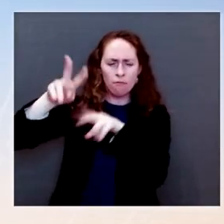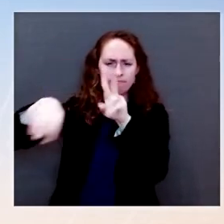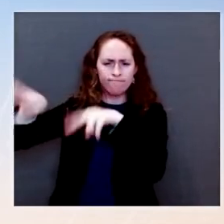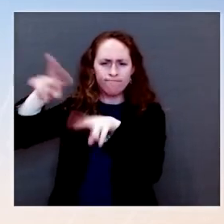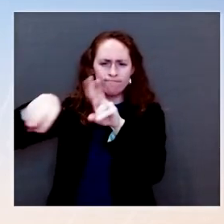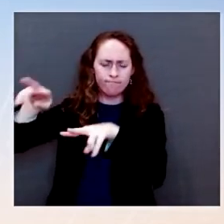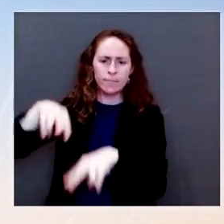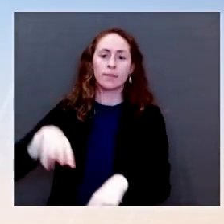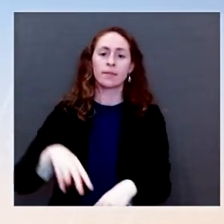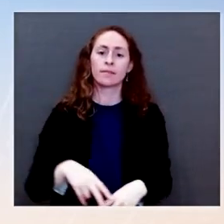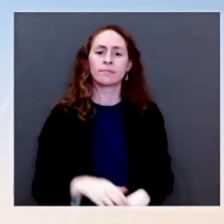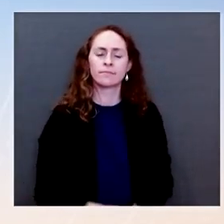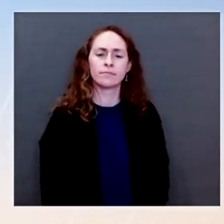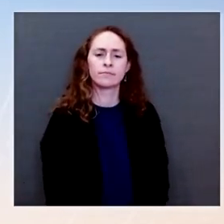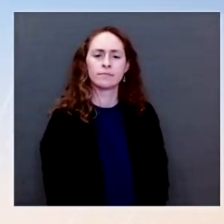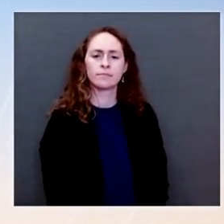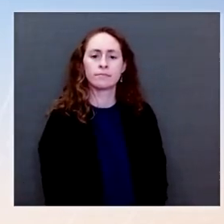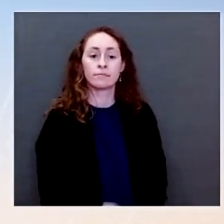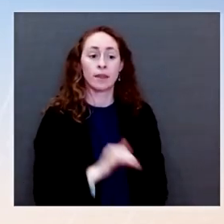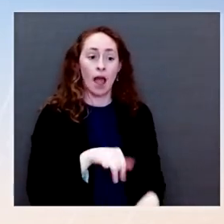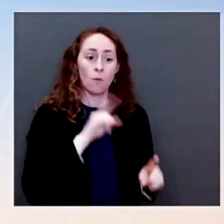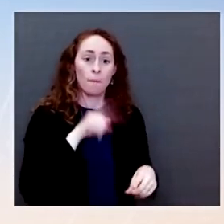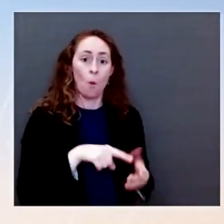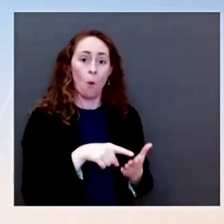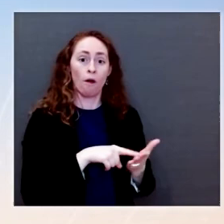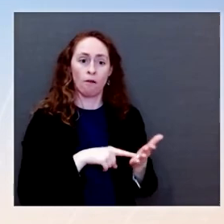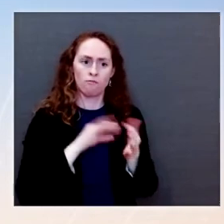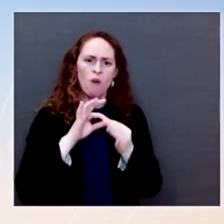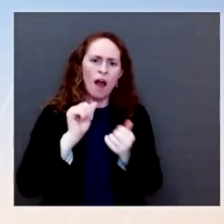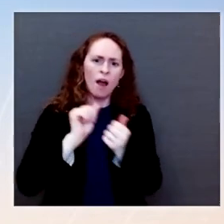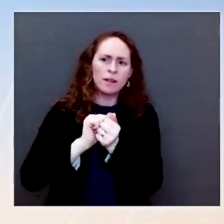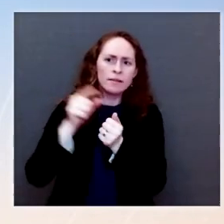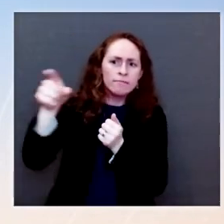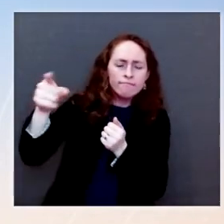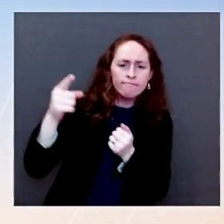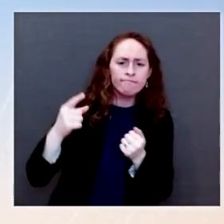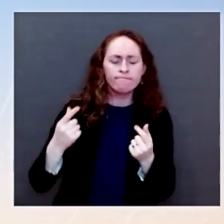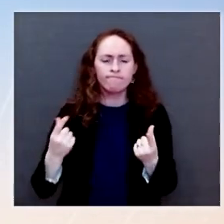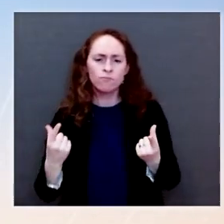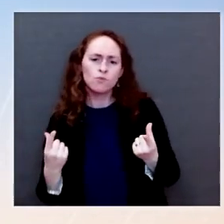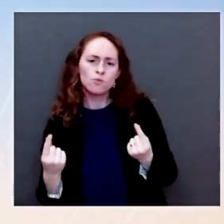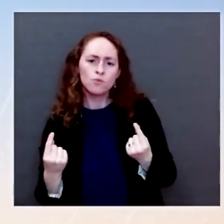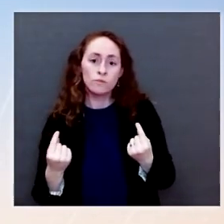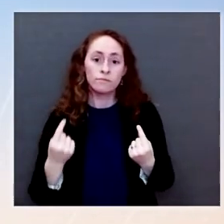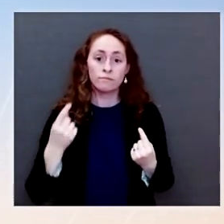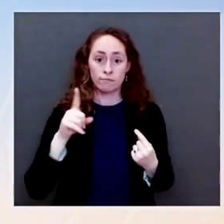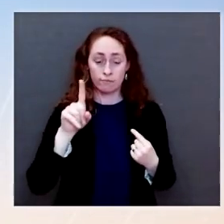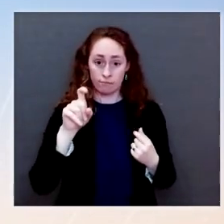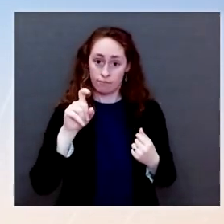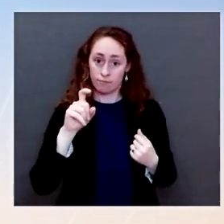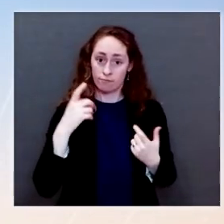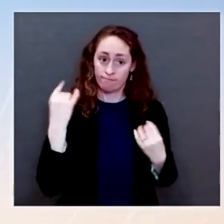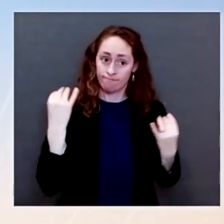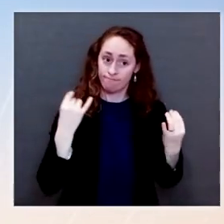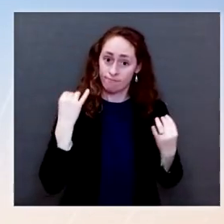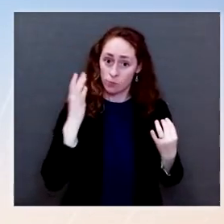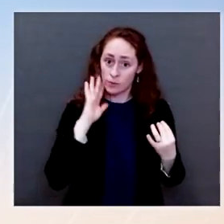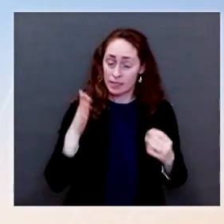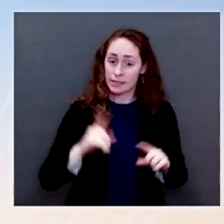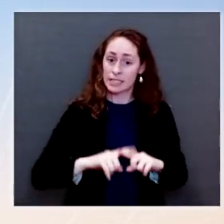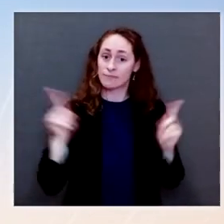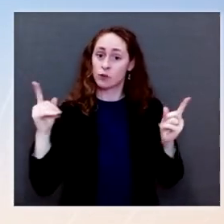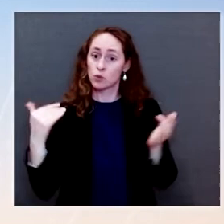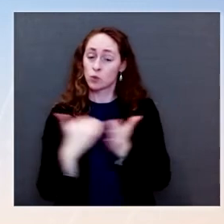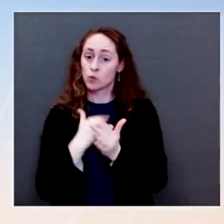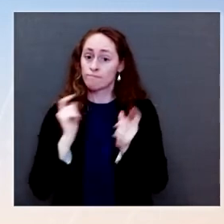5 recommendations, accept them or deny them. So that's the next step. It will be posted. You all will see it. And then in terms of